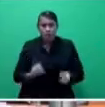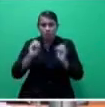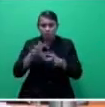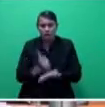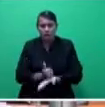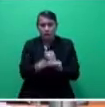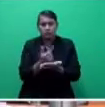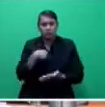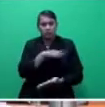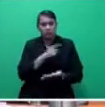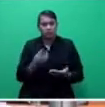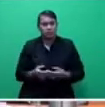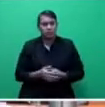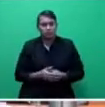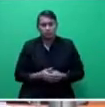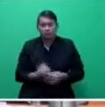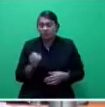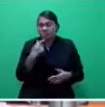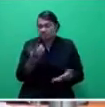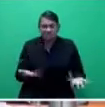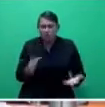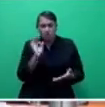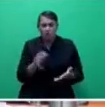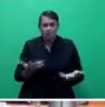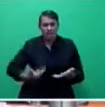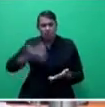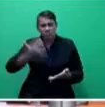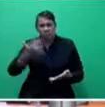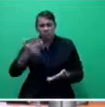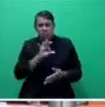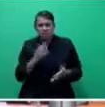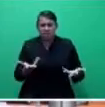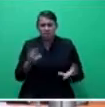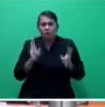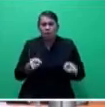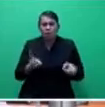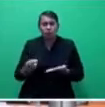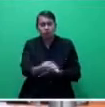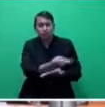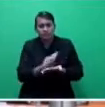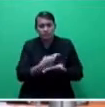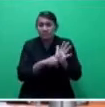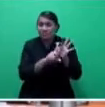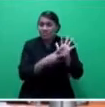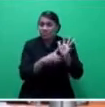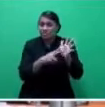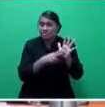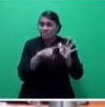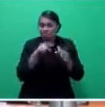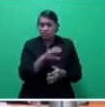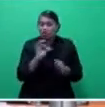MDBs have saying we should not count that as normal revenue. It is not normal revenue. But normal revenue, Mr. Speaker, sir, comes from, of